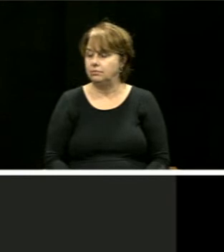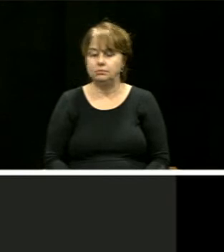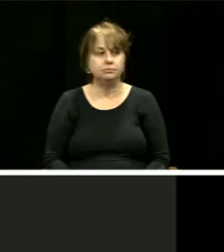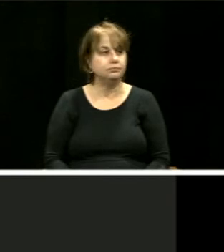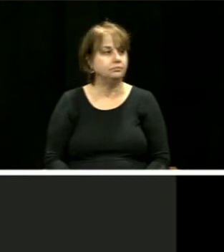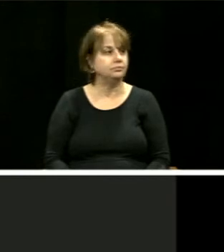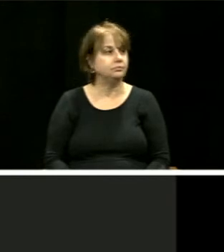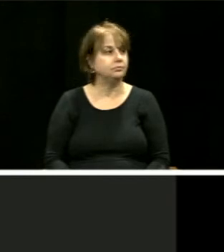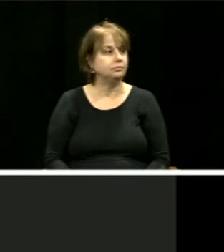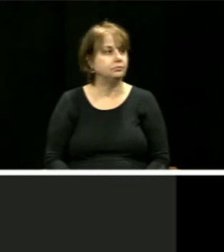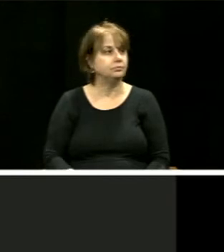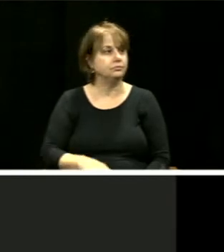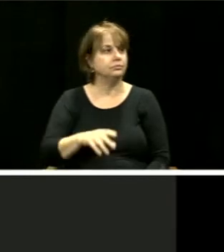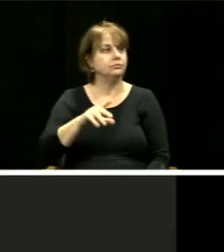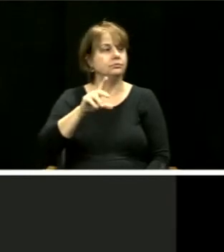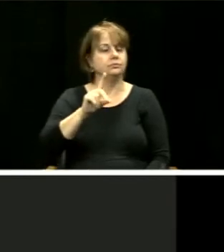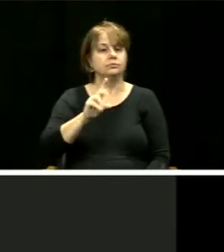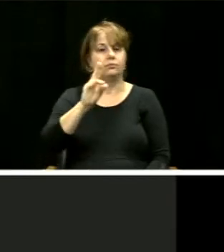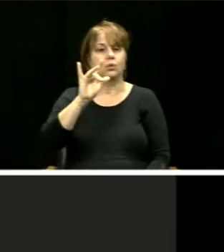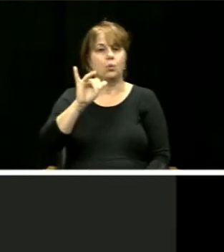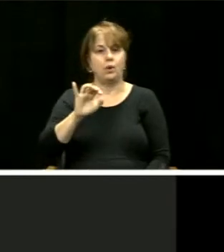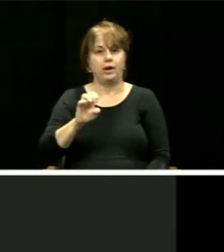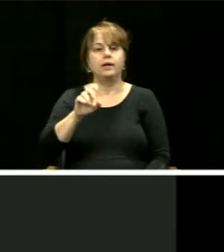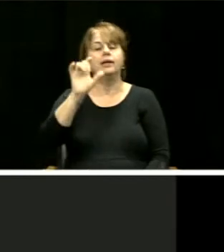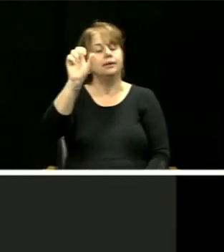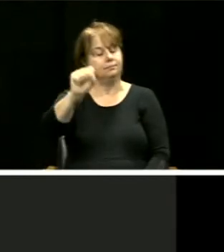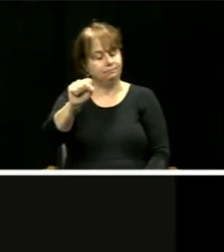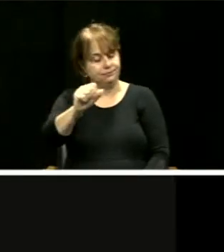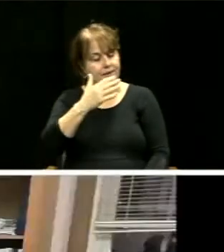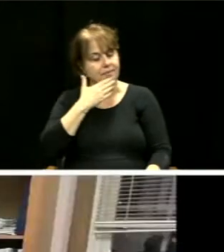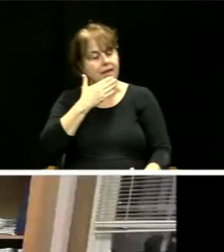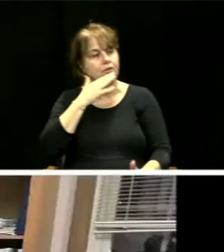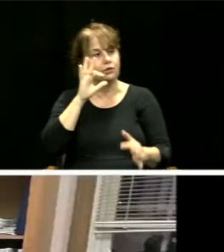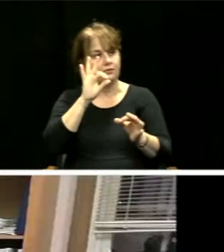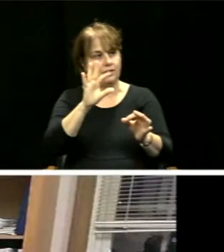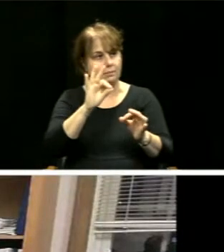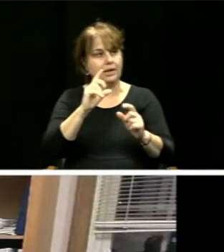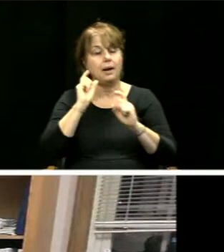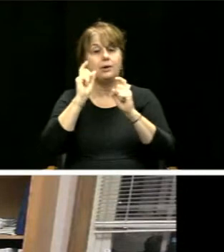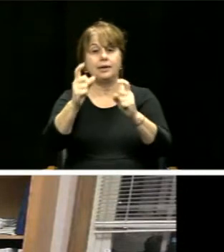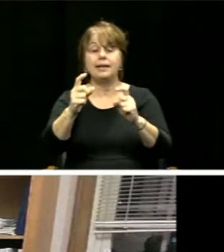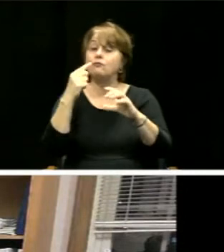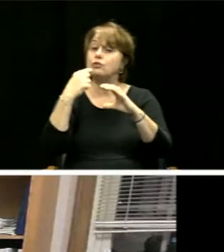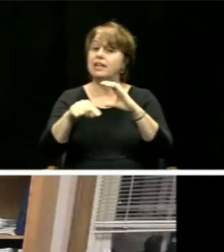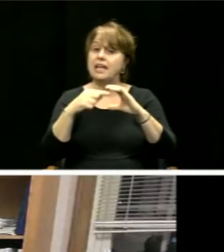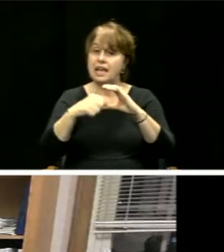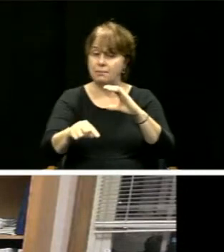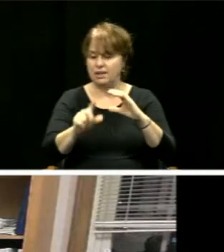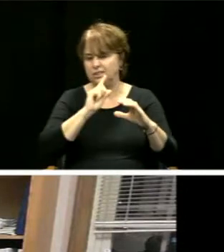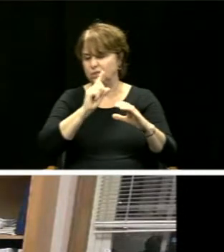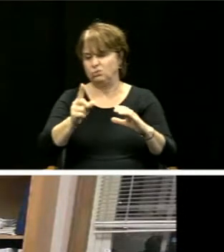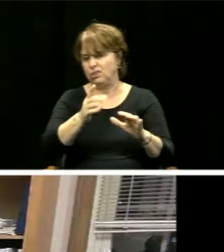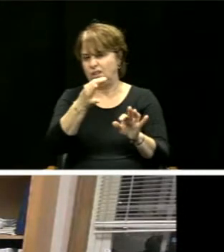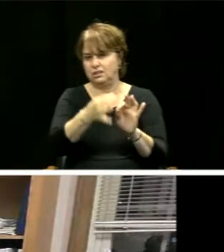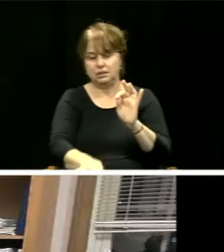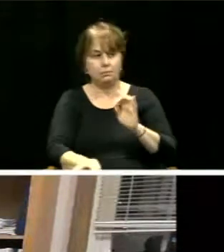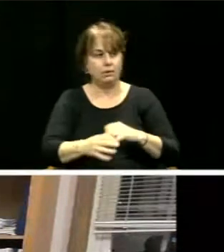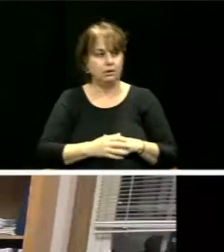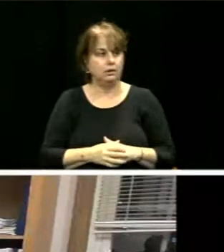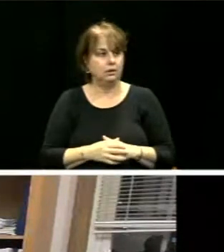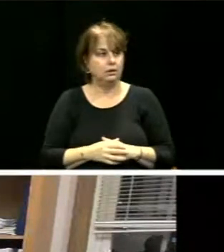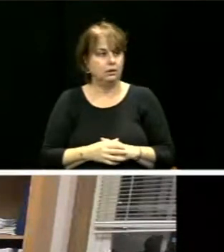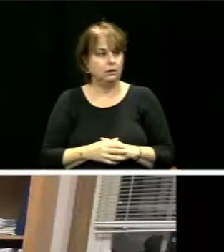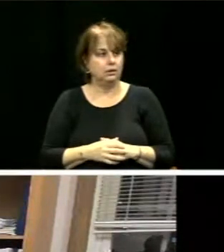Again, Dwayne Martin, West Hartford Town Engineer, thank you for that feedback. I'll tell you the email now. It's pretty straightforward. I believe it's going to be